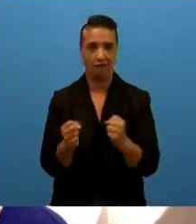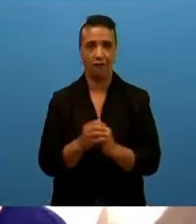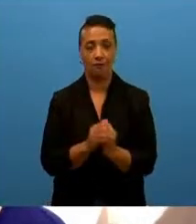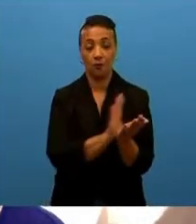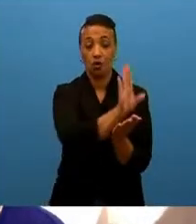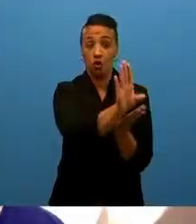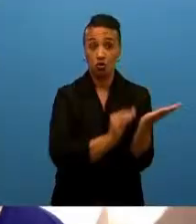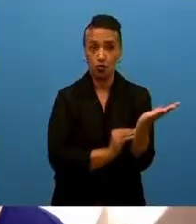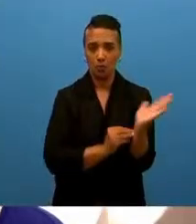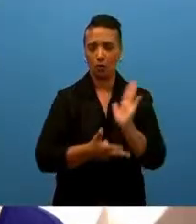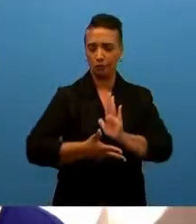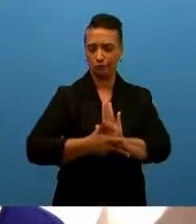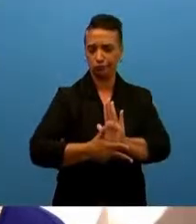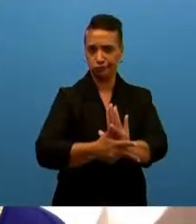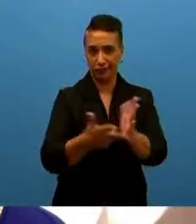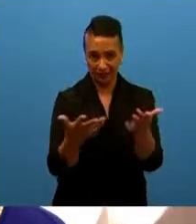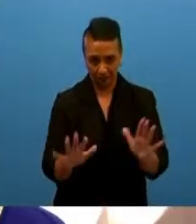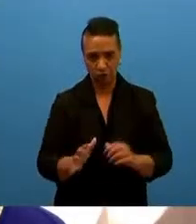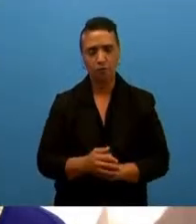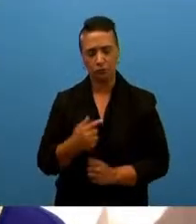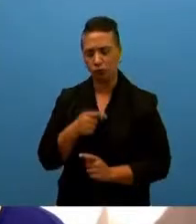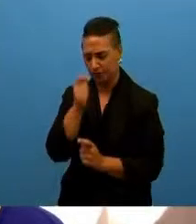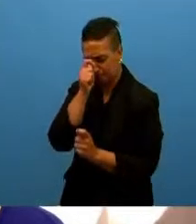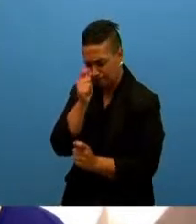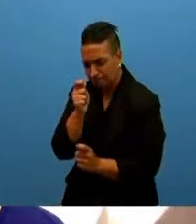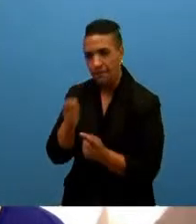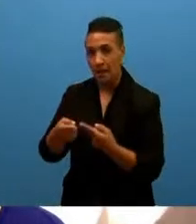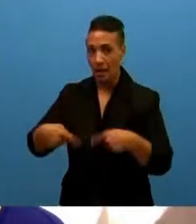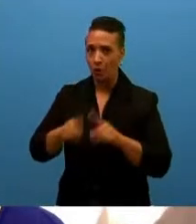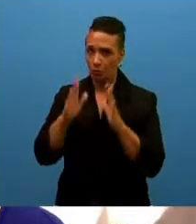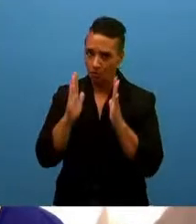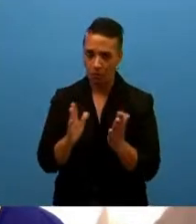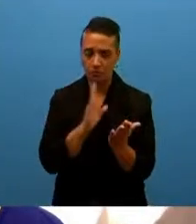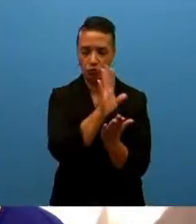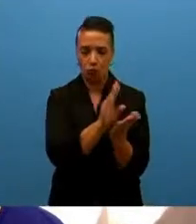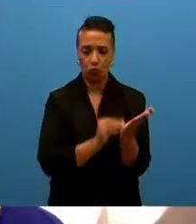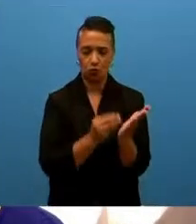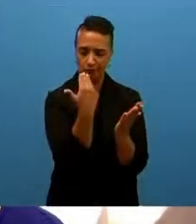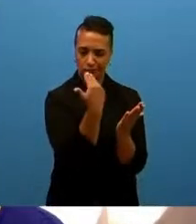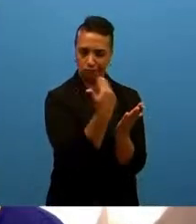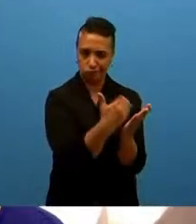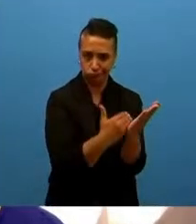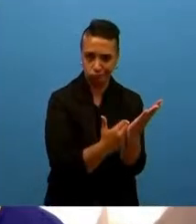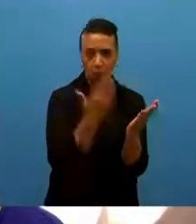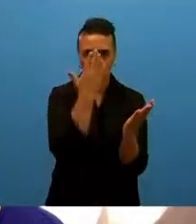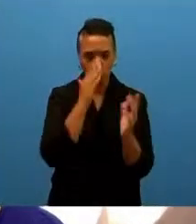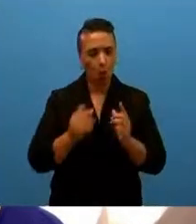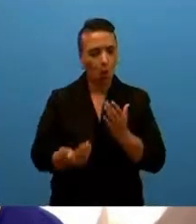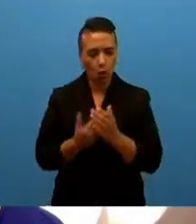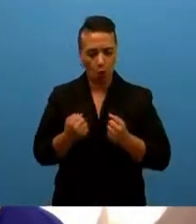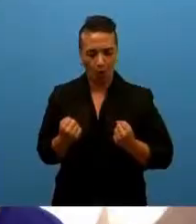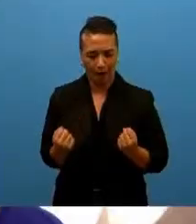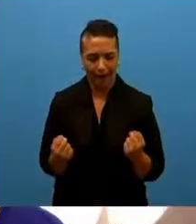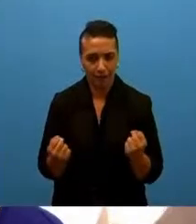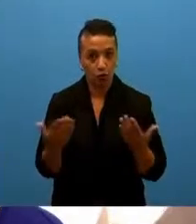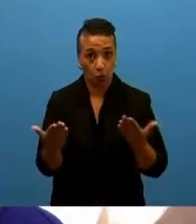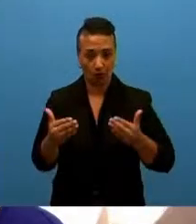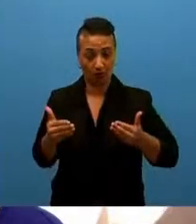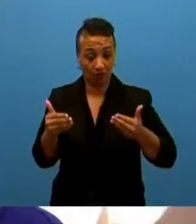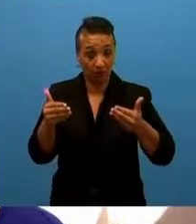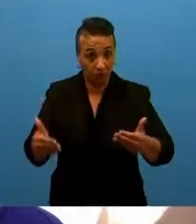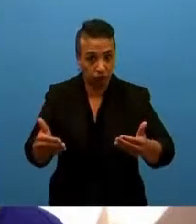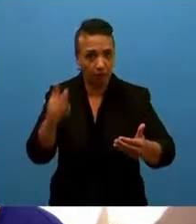these meetings, we agree that the Council should use its conclusions and recommendations to take further actions at the Council's